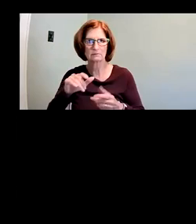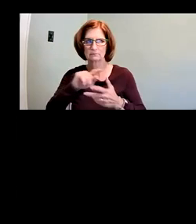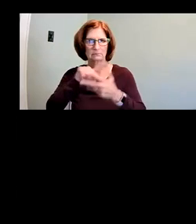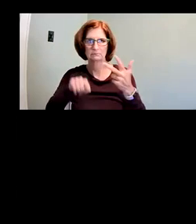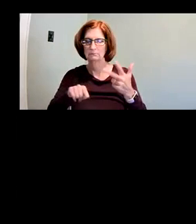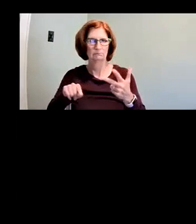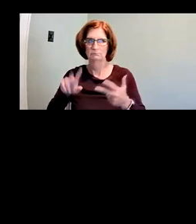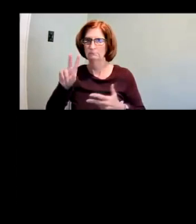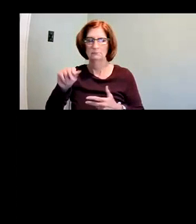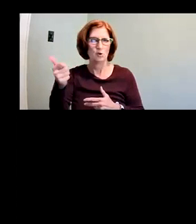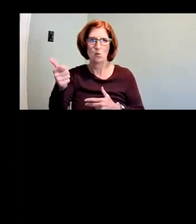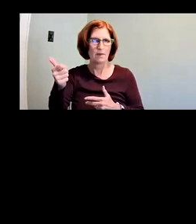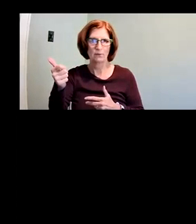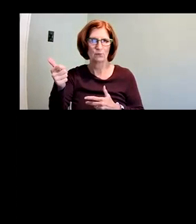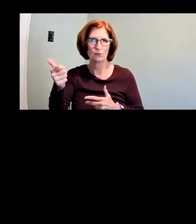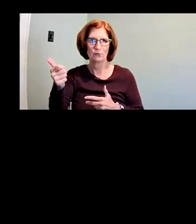members of the public who wish to address the board?